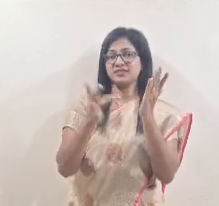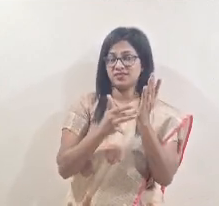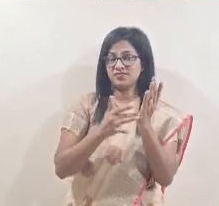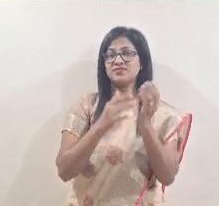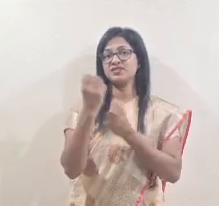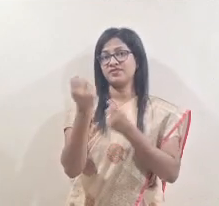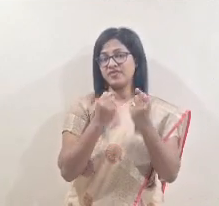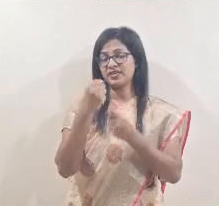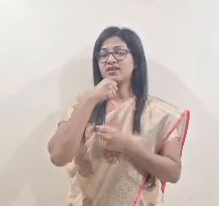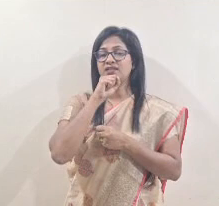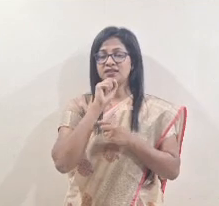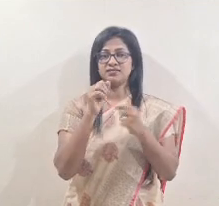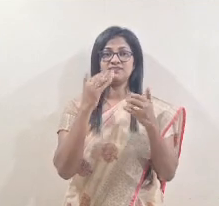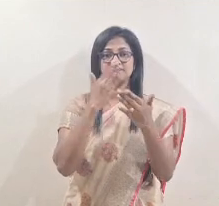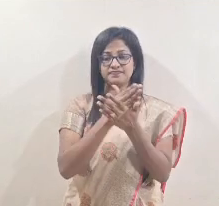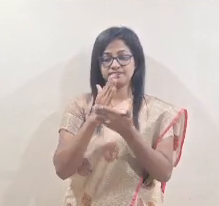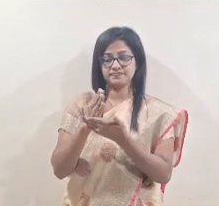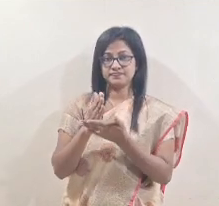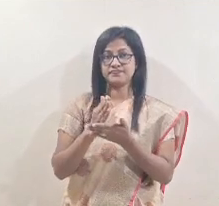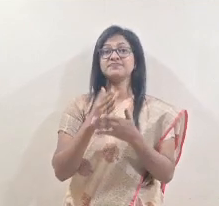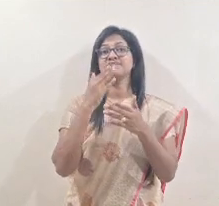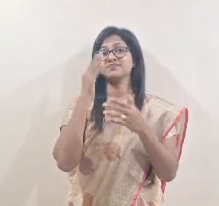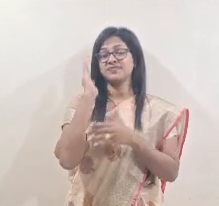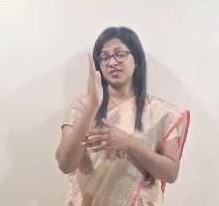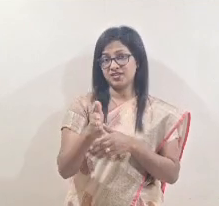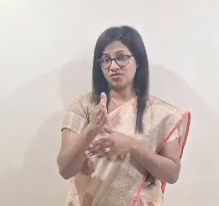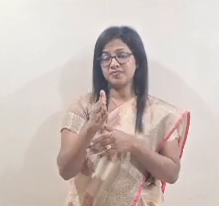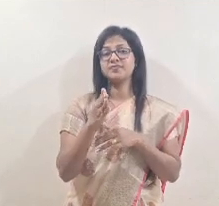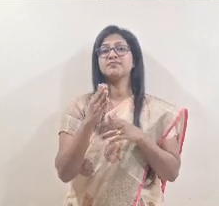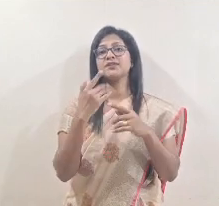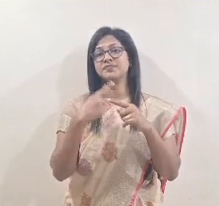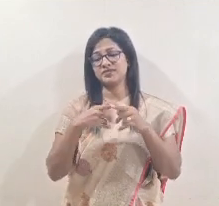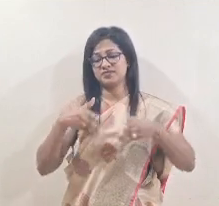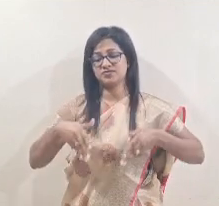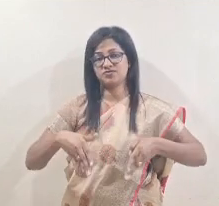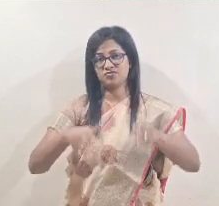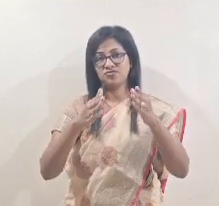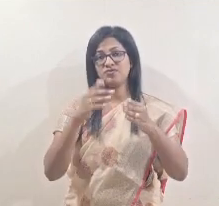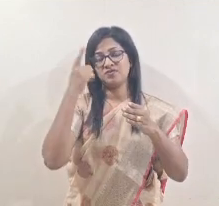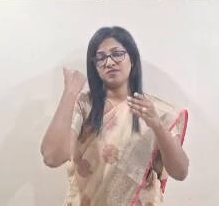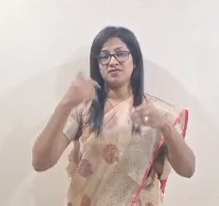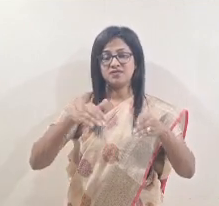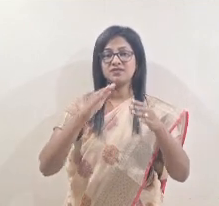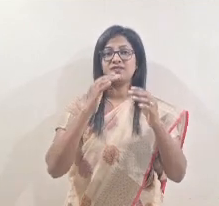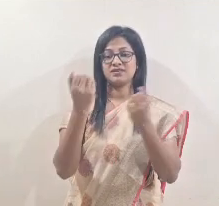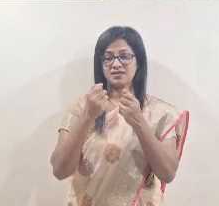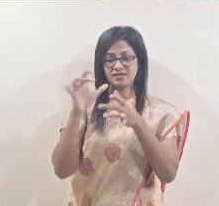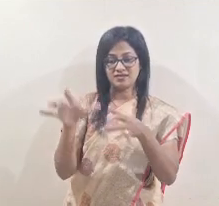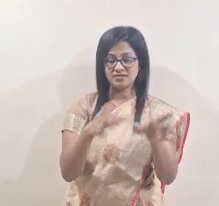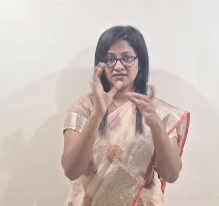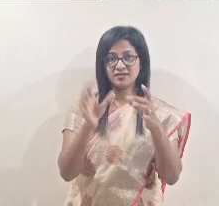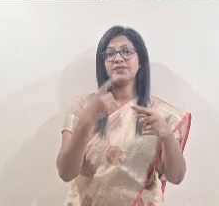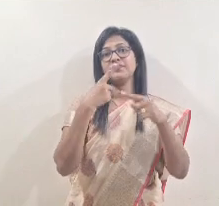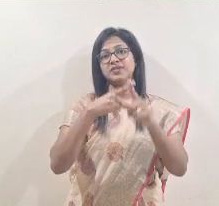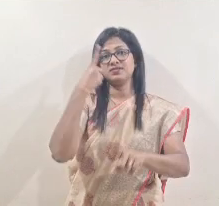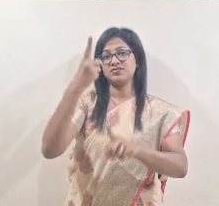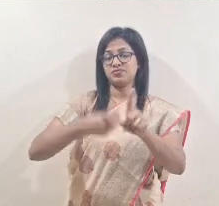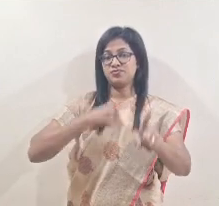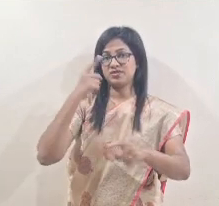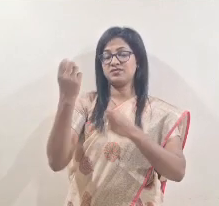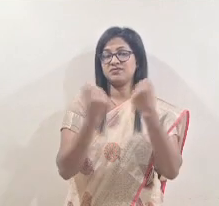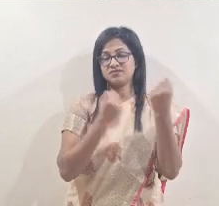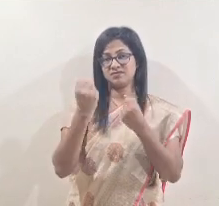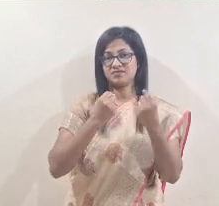and the vehicle age, and vehicles kilometer traveled, and the on-road vehicle fleet and the annual kilometer vehicle